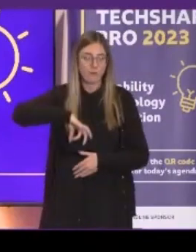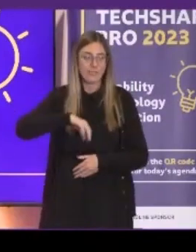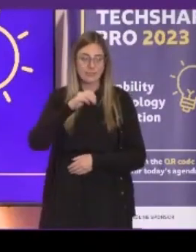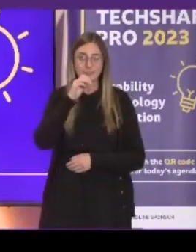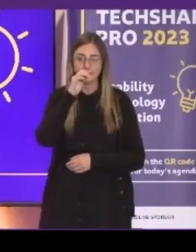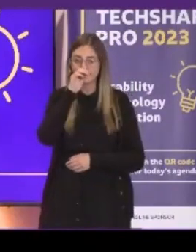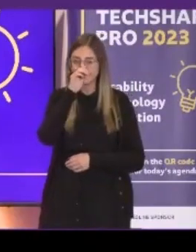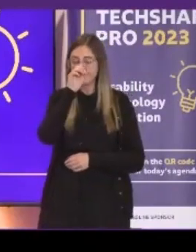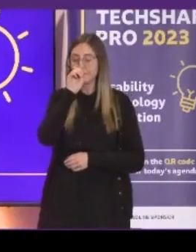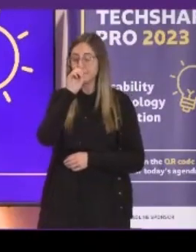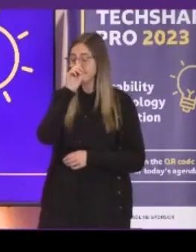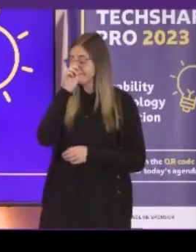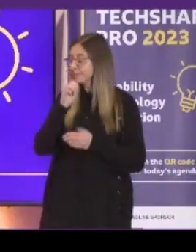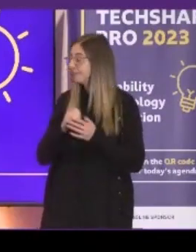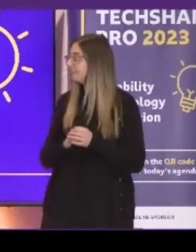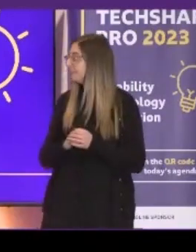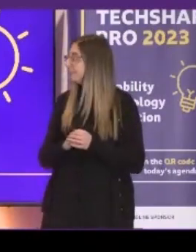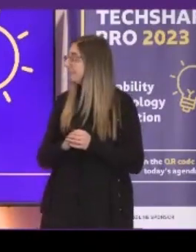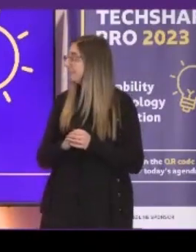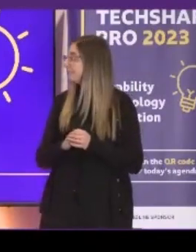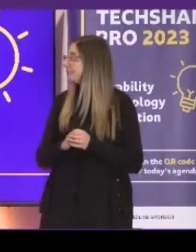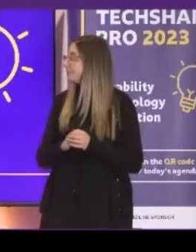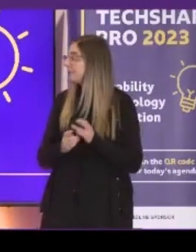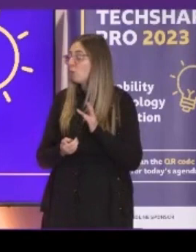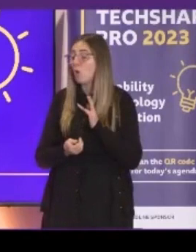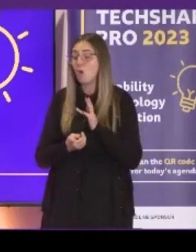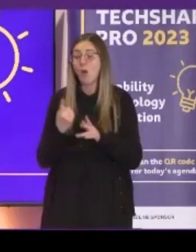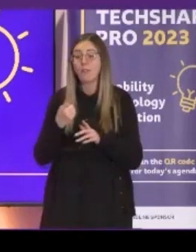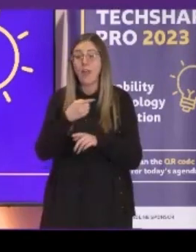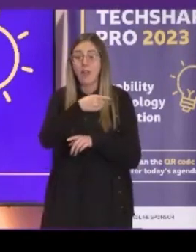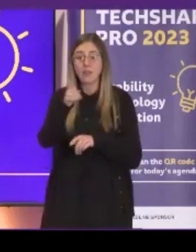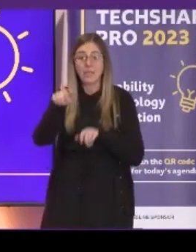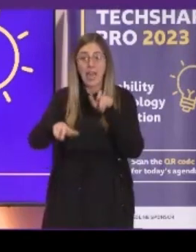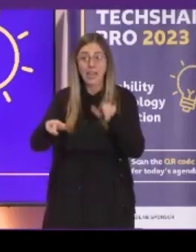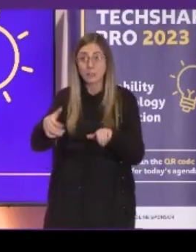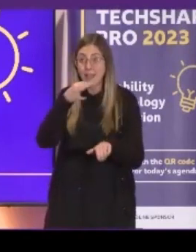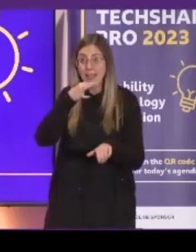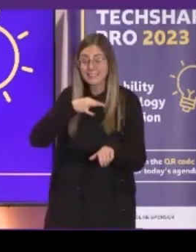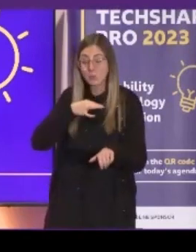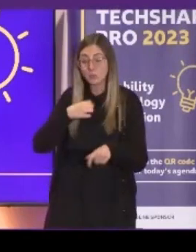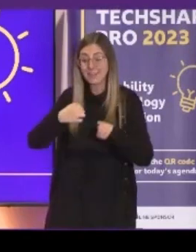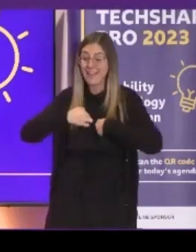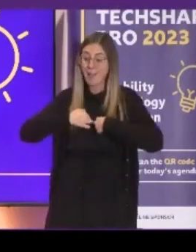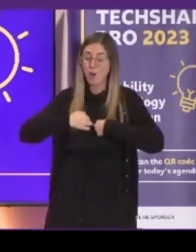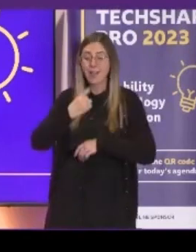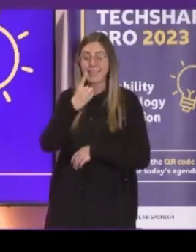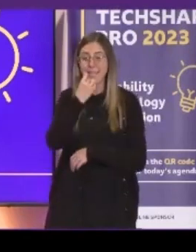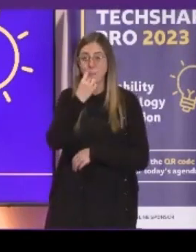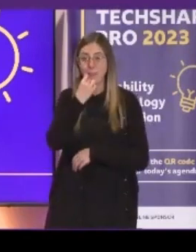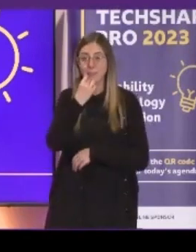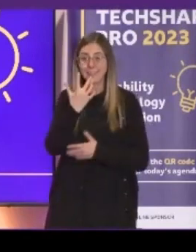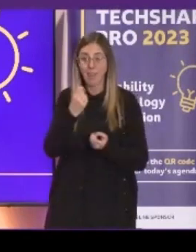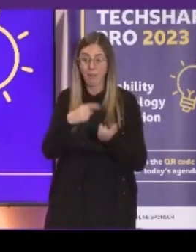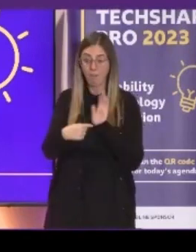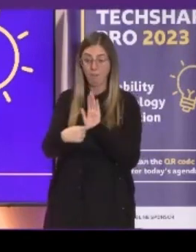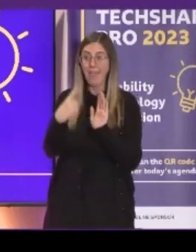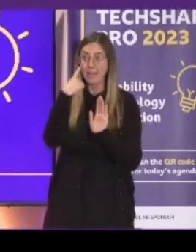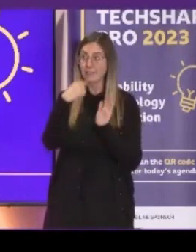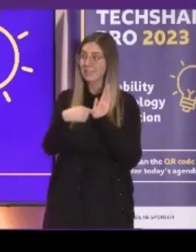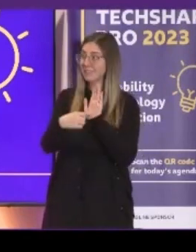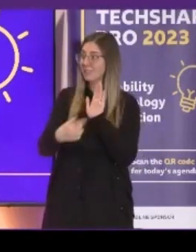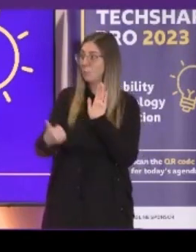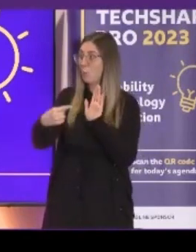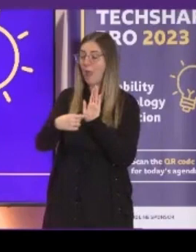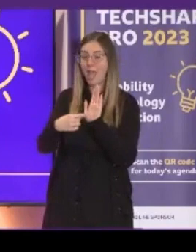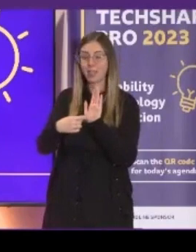when other clients are asking about our capability in this space, the more evidence that we can show that we're doing it